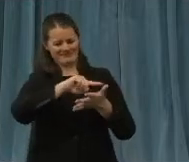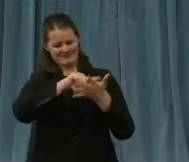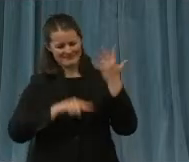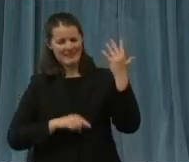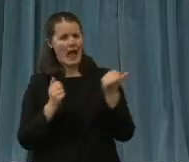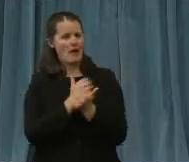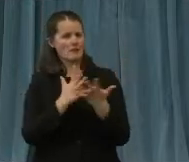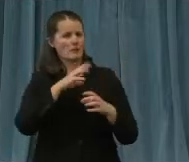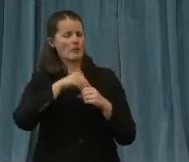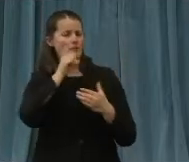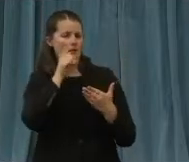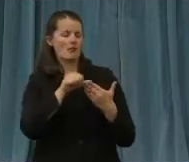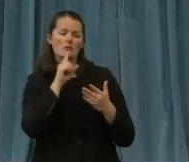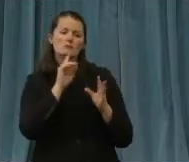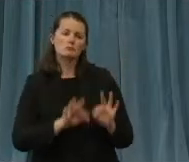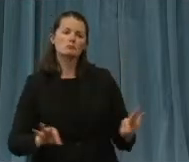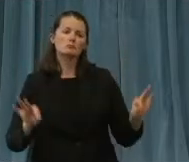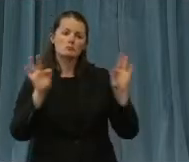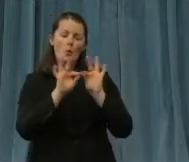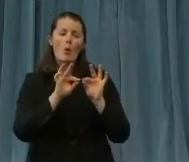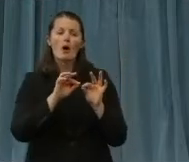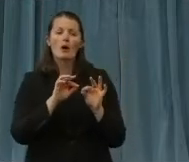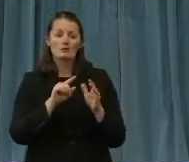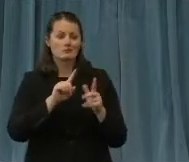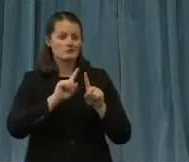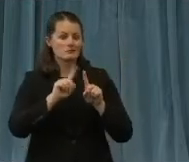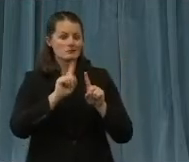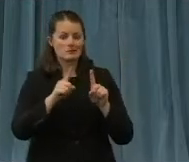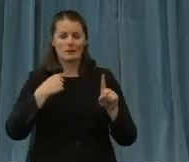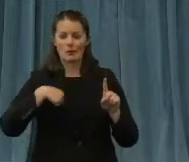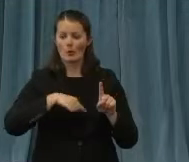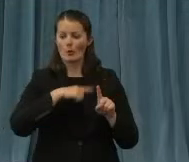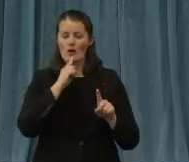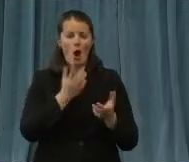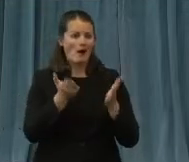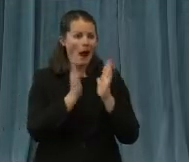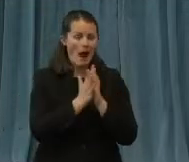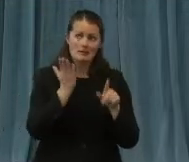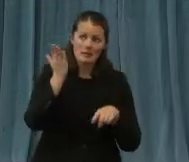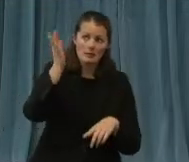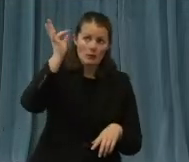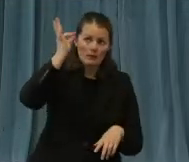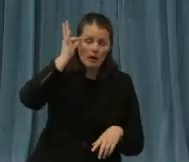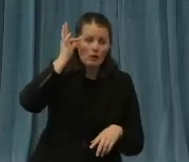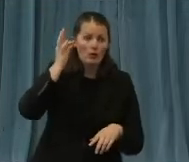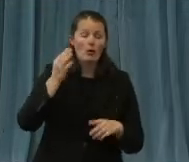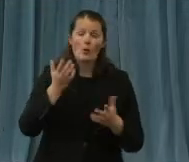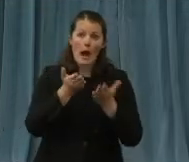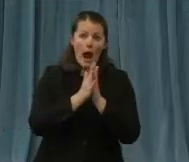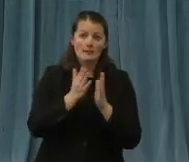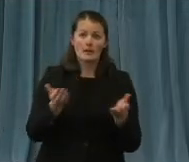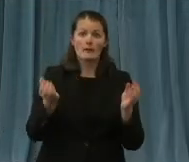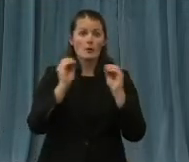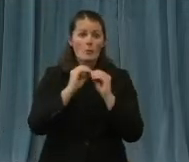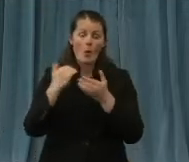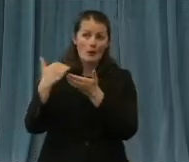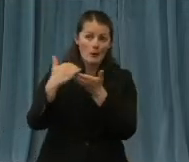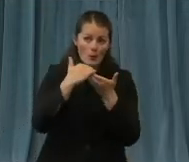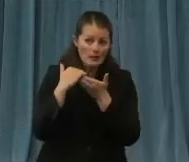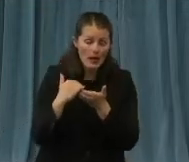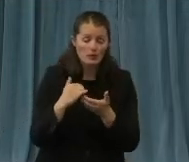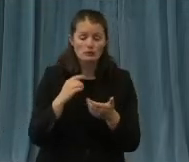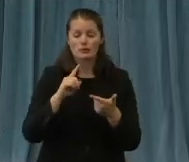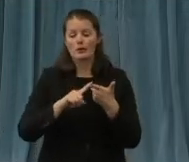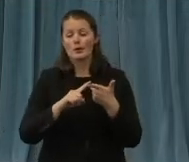wanted to ask the White House for. We're asking for, obviously, more testing and coordination with the federal government. We're asking for reimbursement